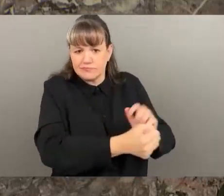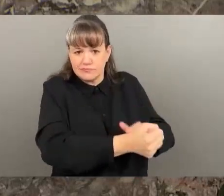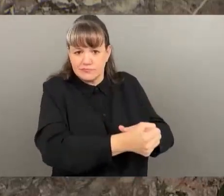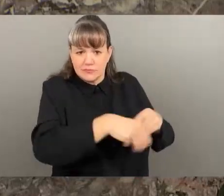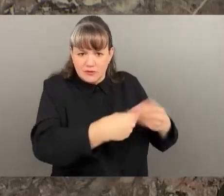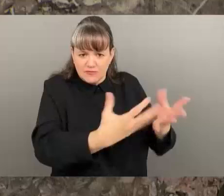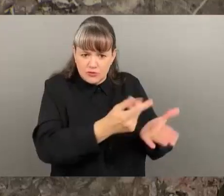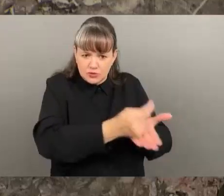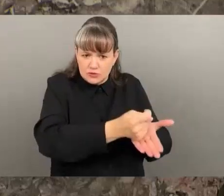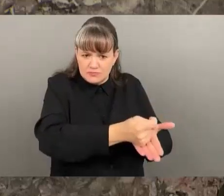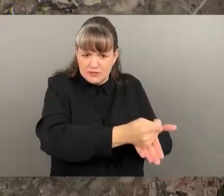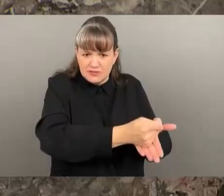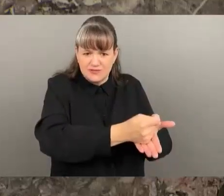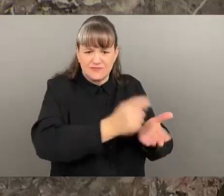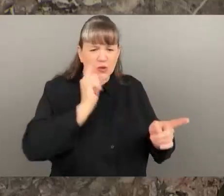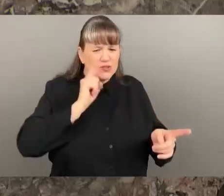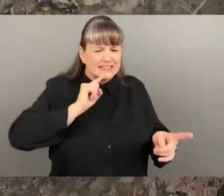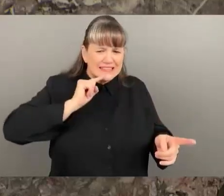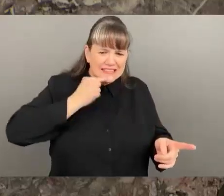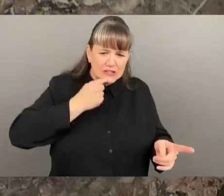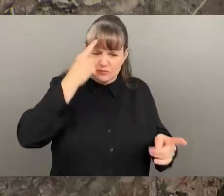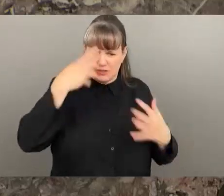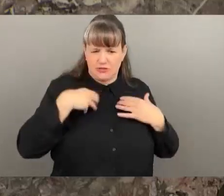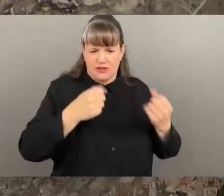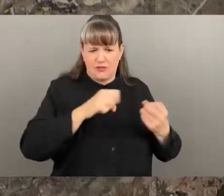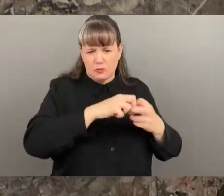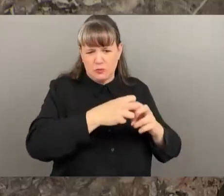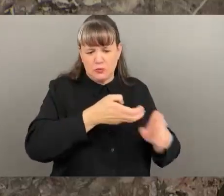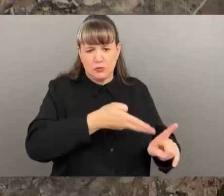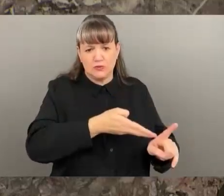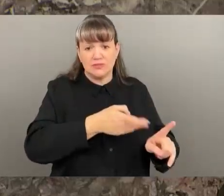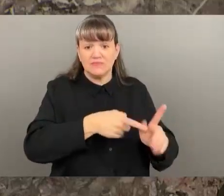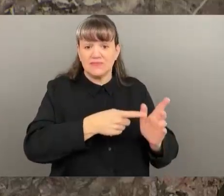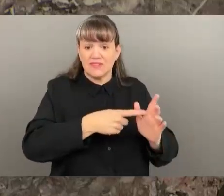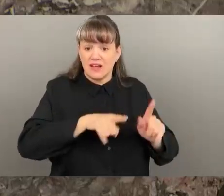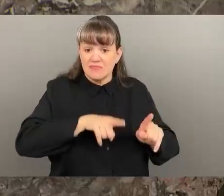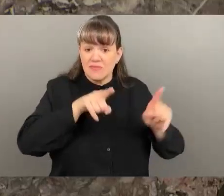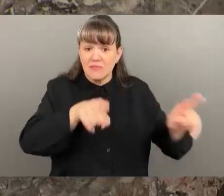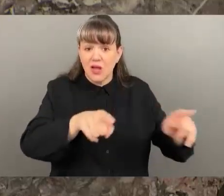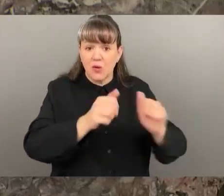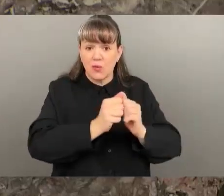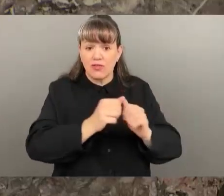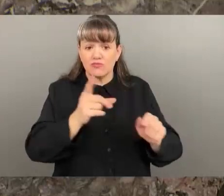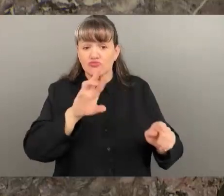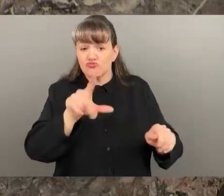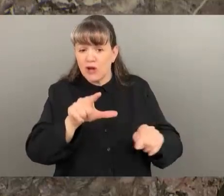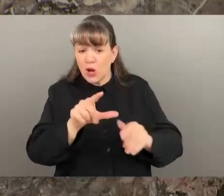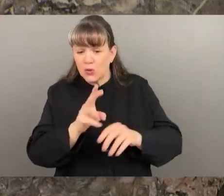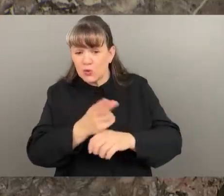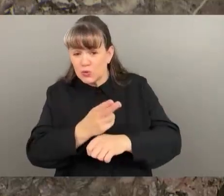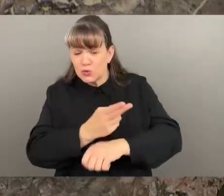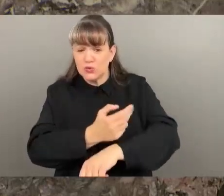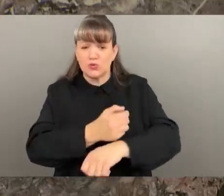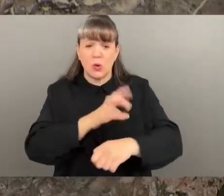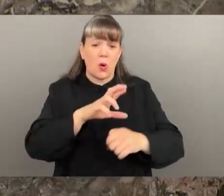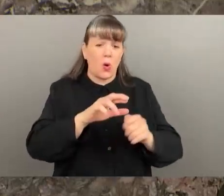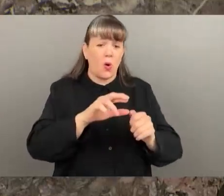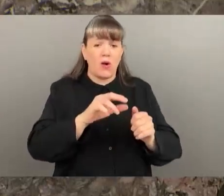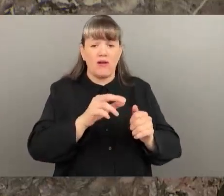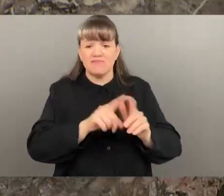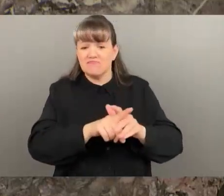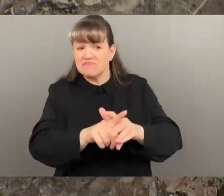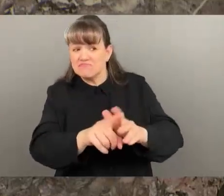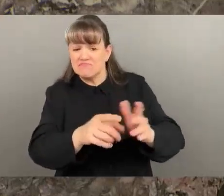issues, sometimes combined with concurrent substance use issues and others. Mr. Speaker, there are